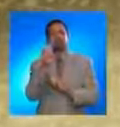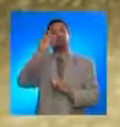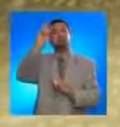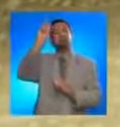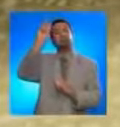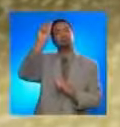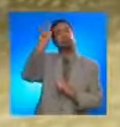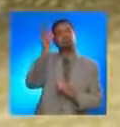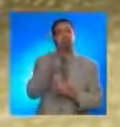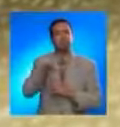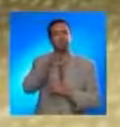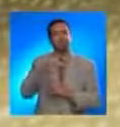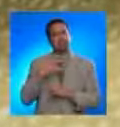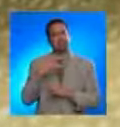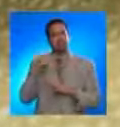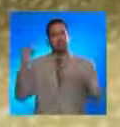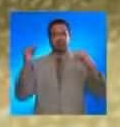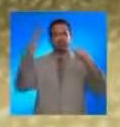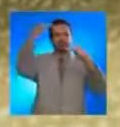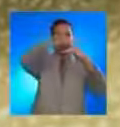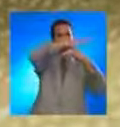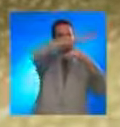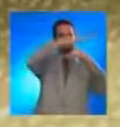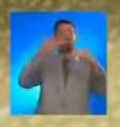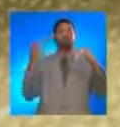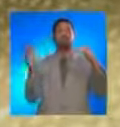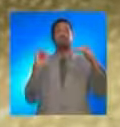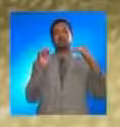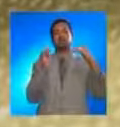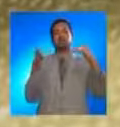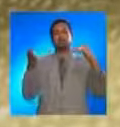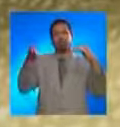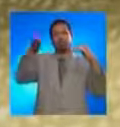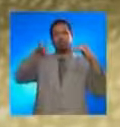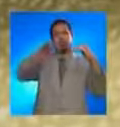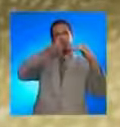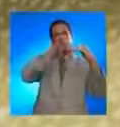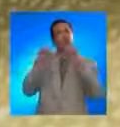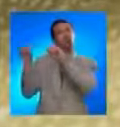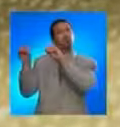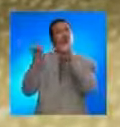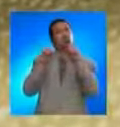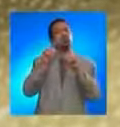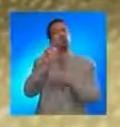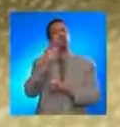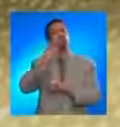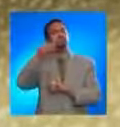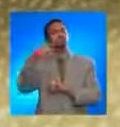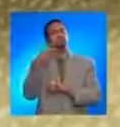over 50 feet. At the same time, the waves slow down to less than 20 miles per hour.